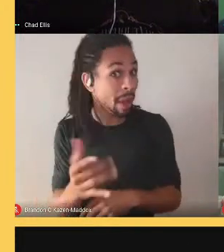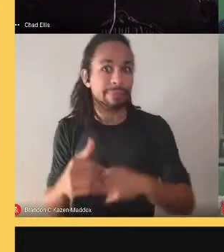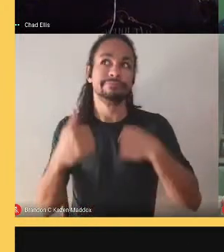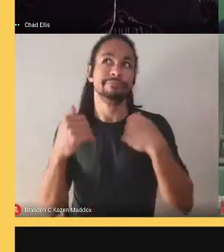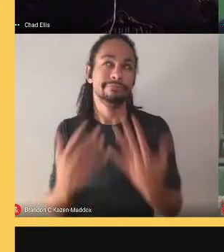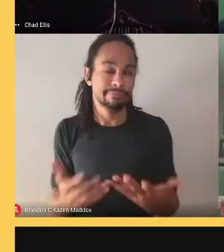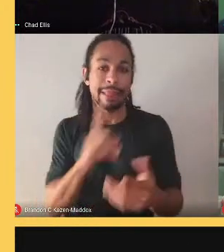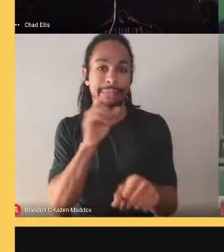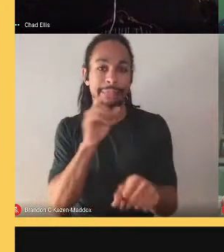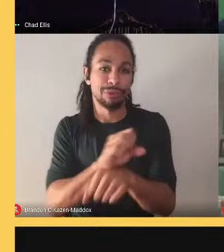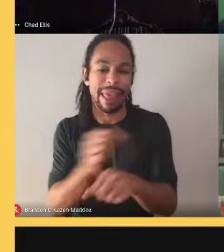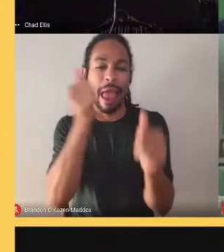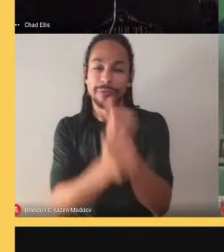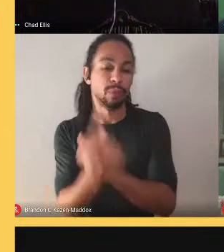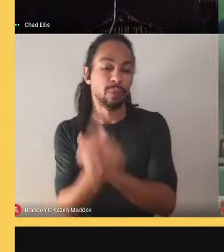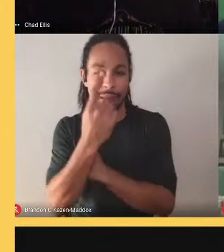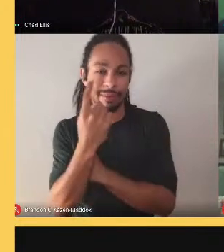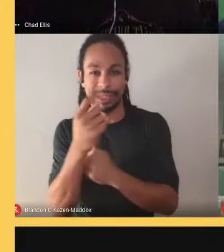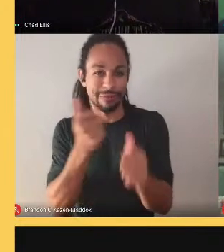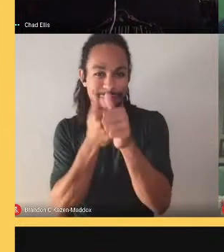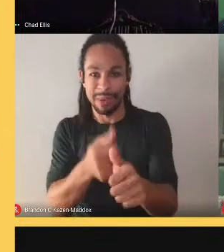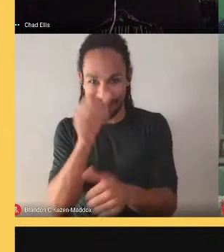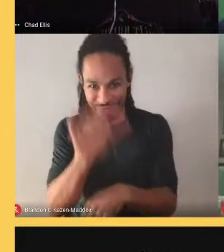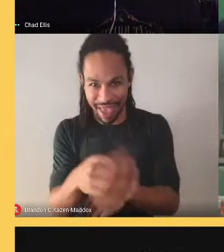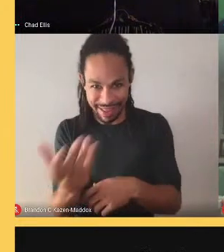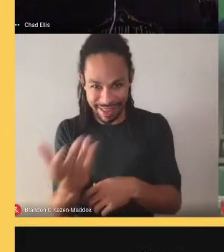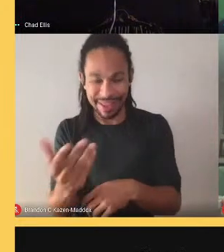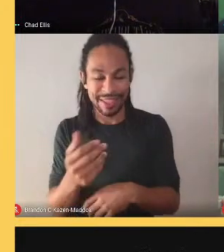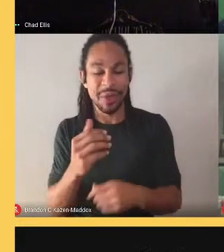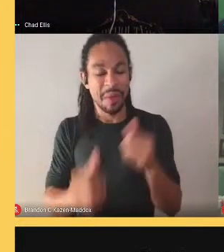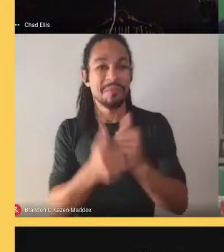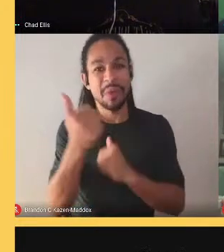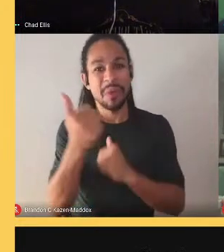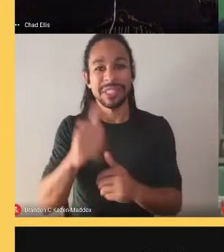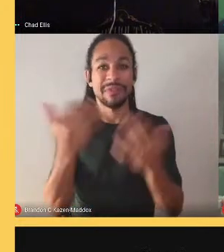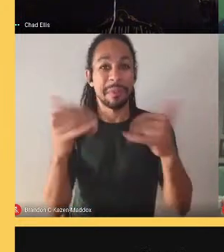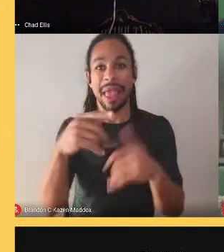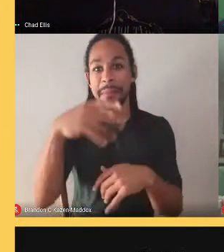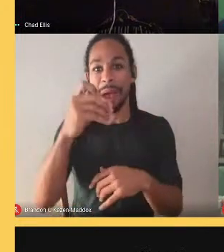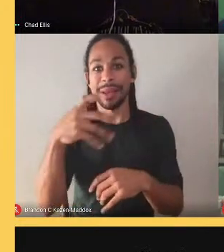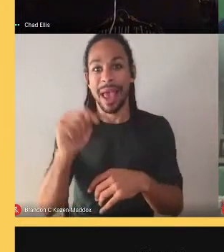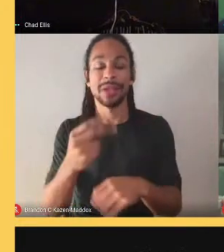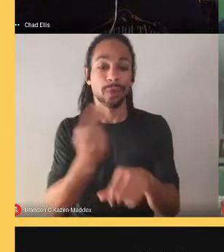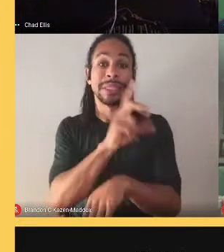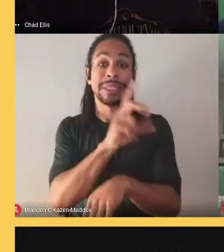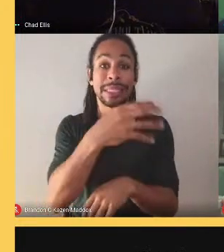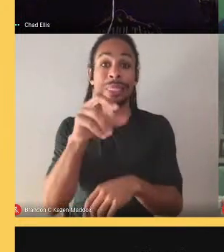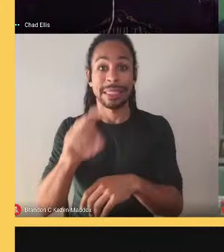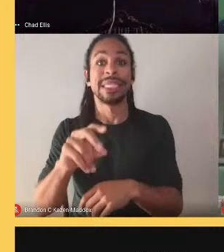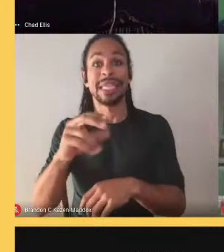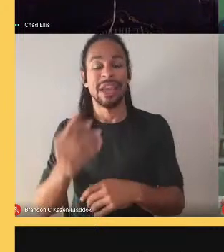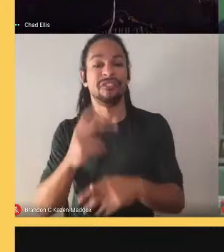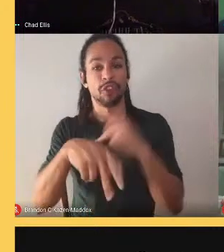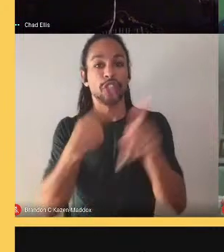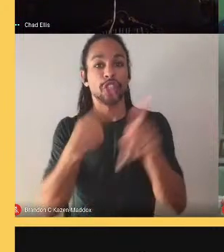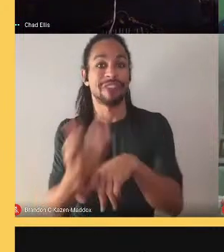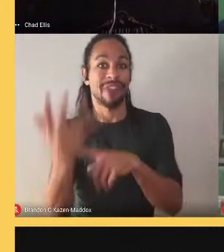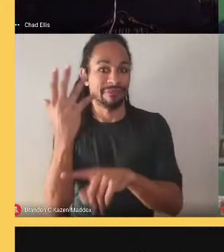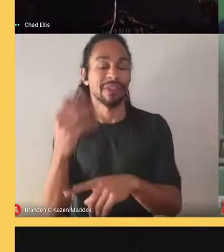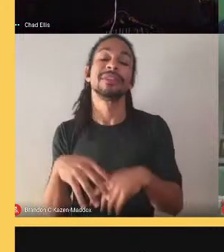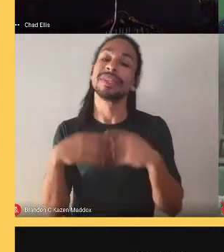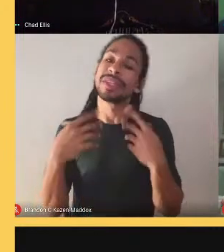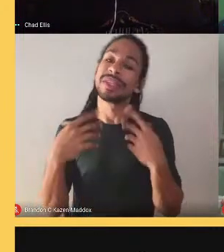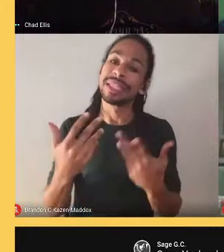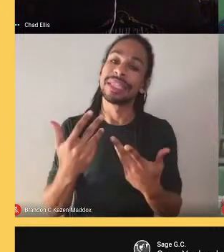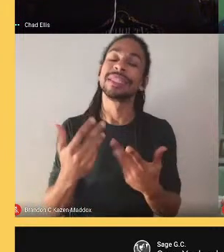overwhelming majority of actual play podcasts are using D&D 5e. So I just didn't really have any interest in, you know, doing something